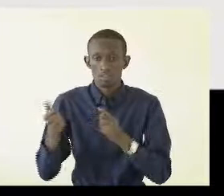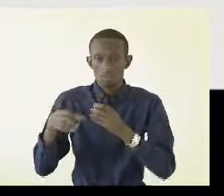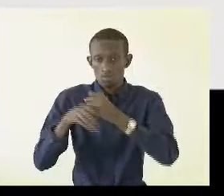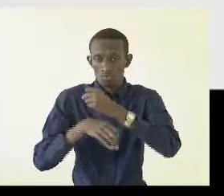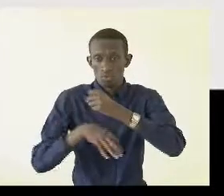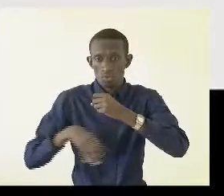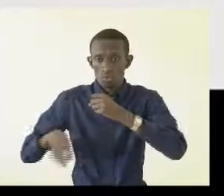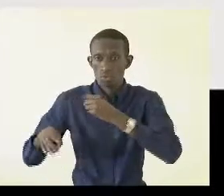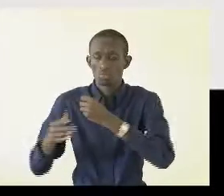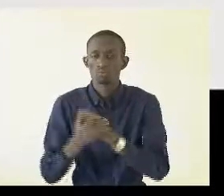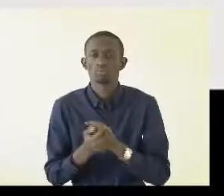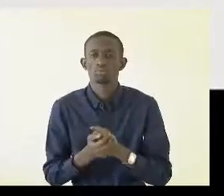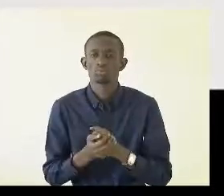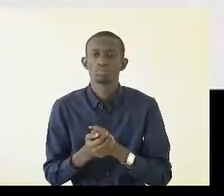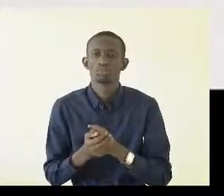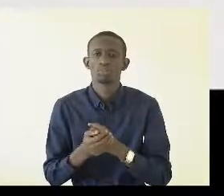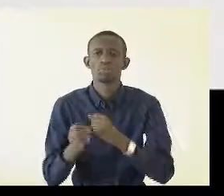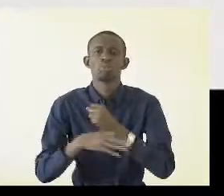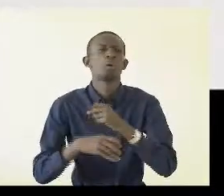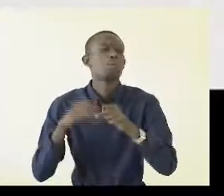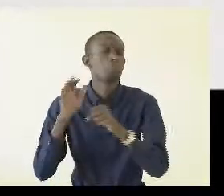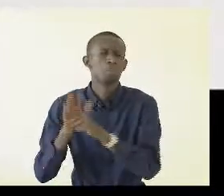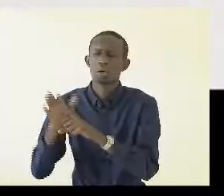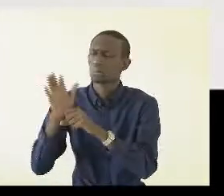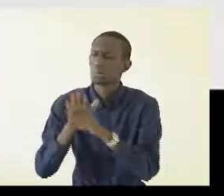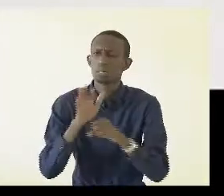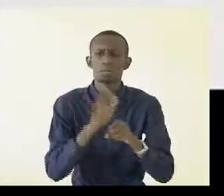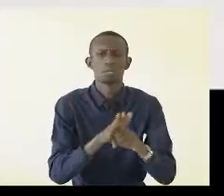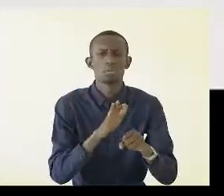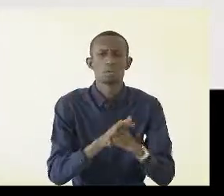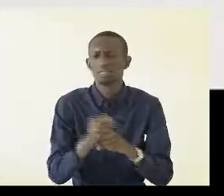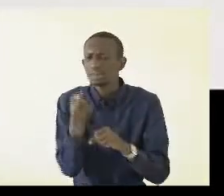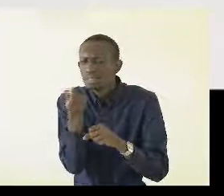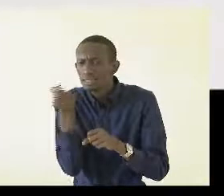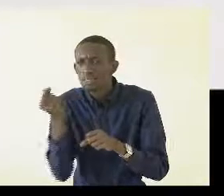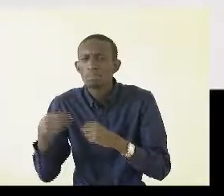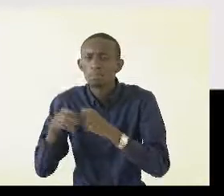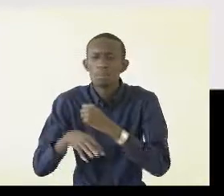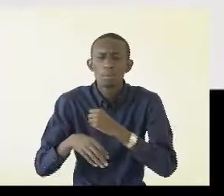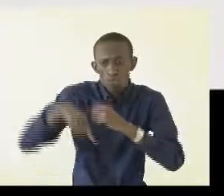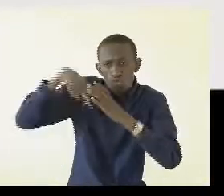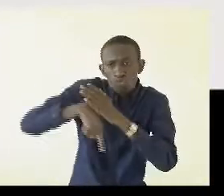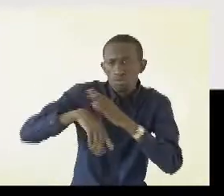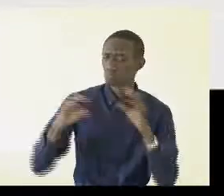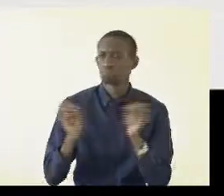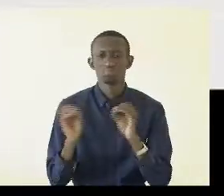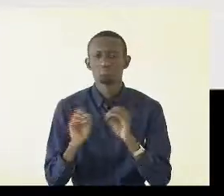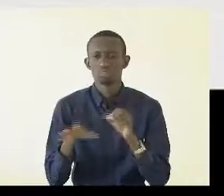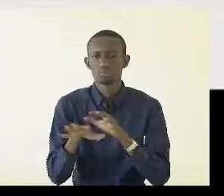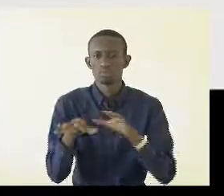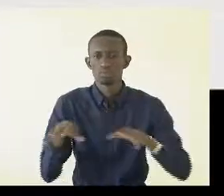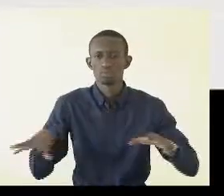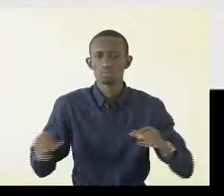roots, which are very many in numbers. You can see they are shallow and they don't go deep into the soil. These are